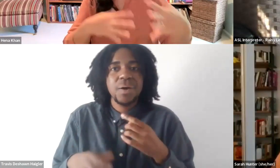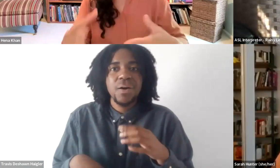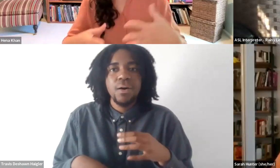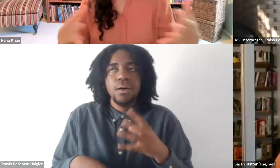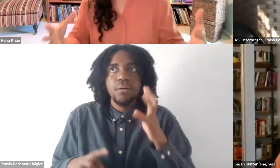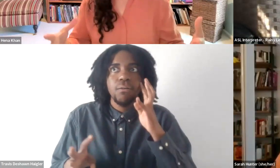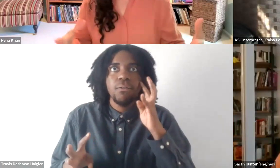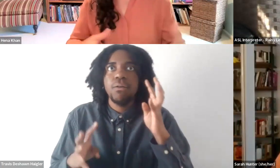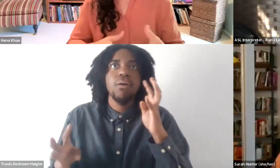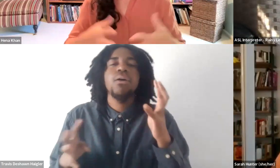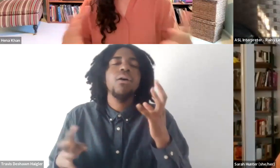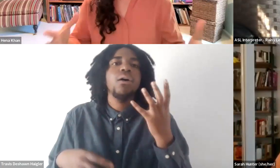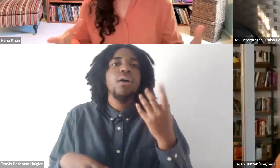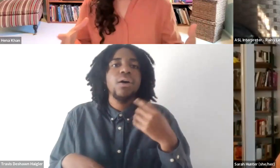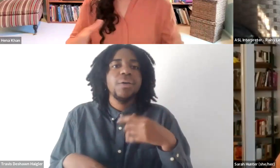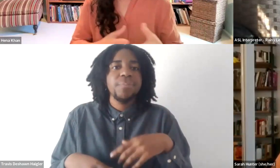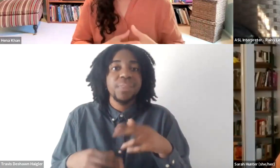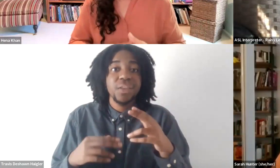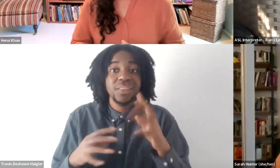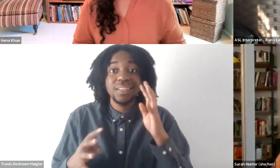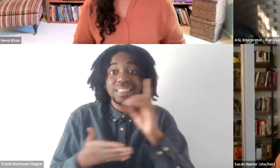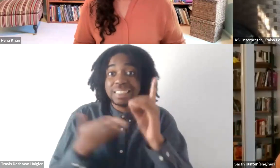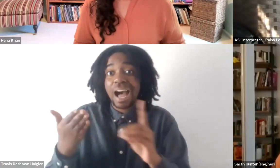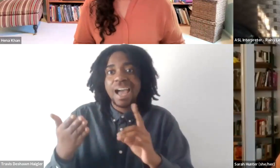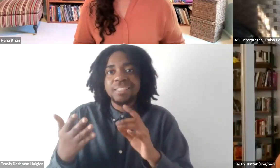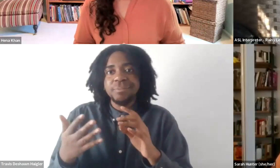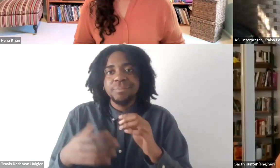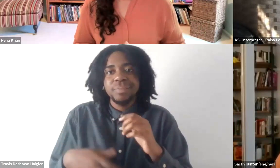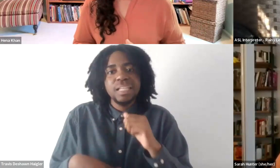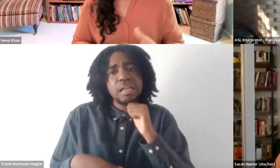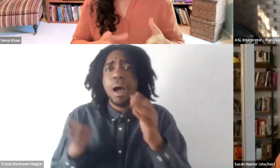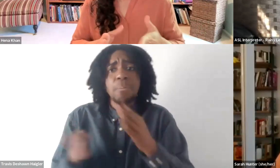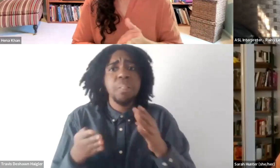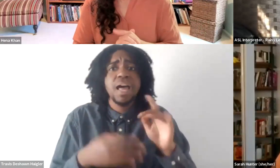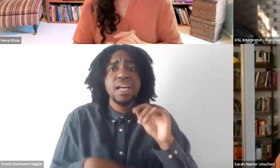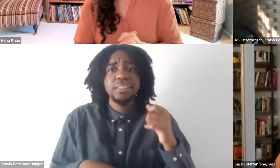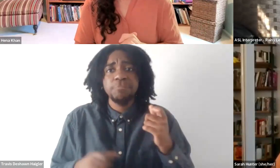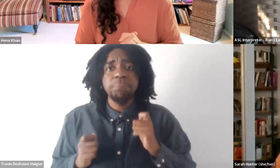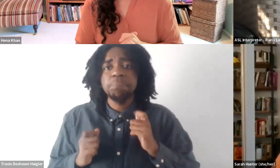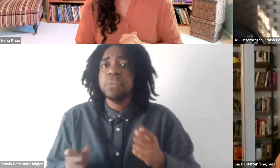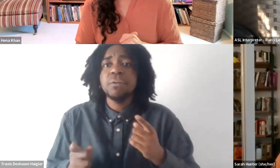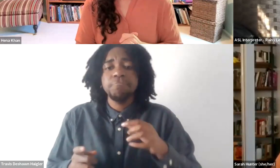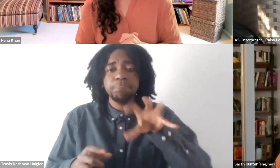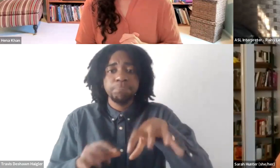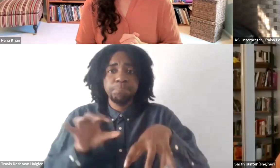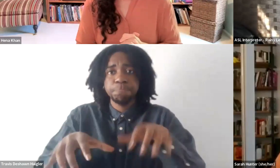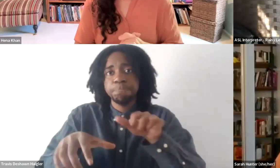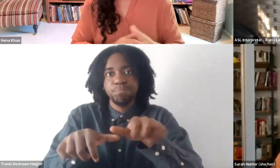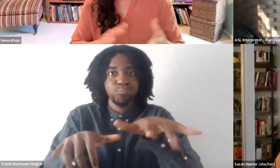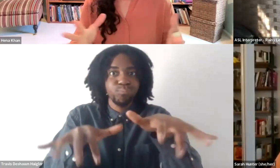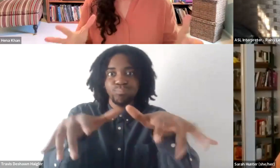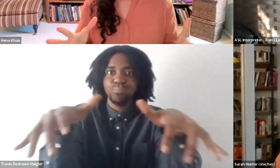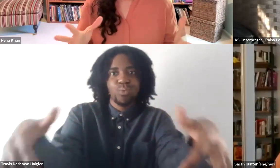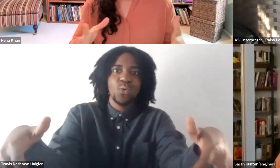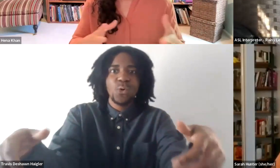of grew organically over the centuries. And even when they were restoring it, she said it was sort of like being